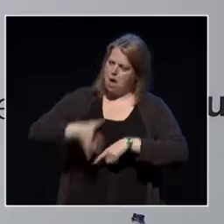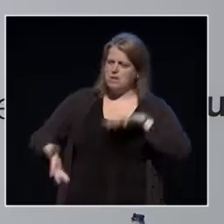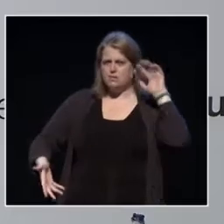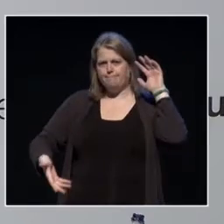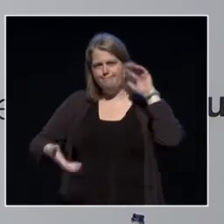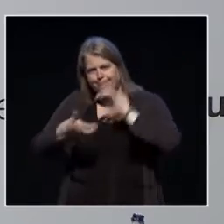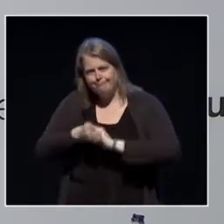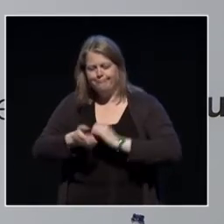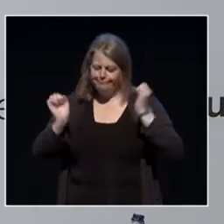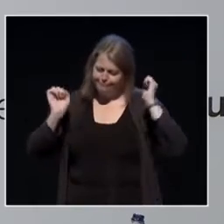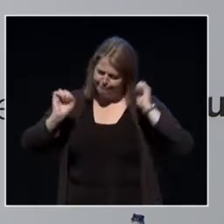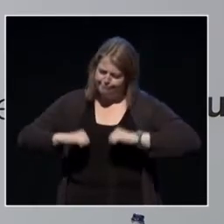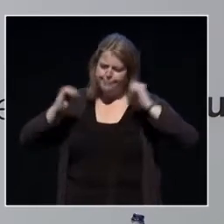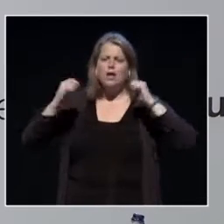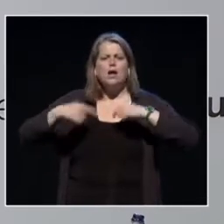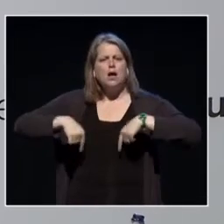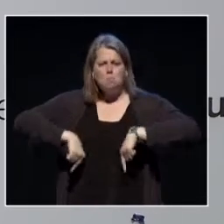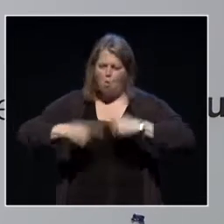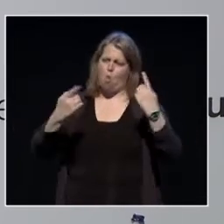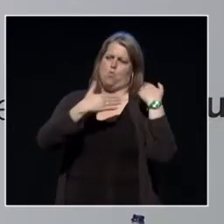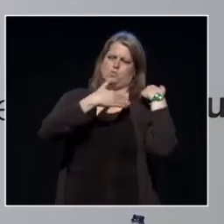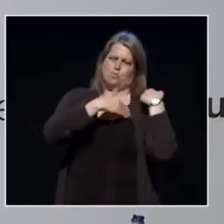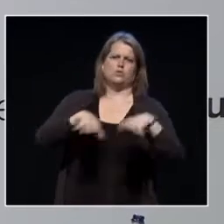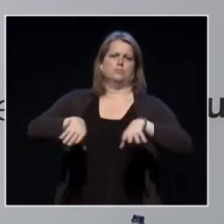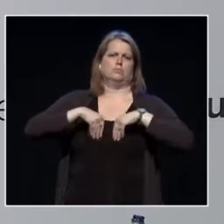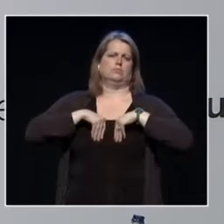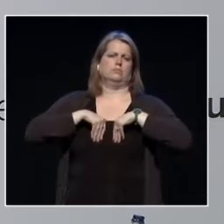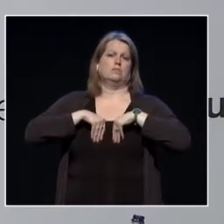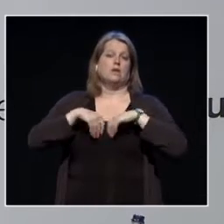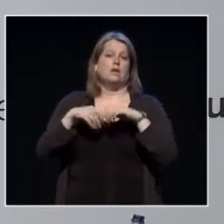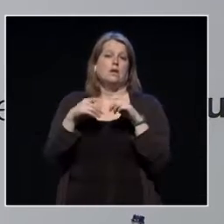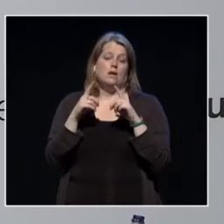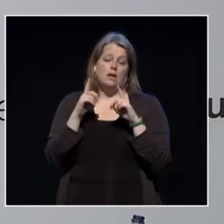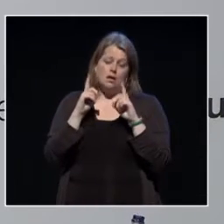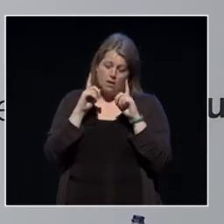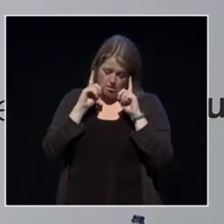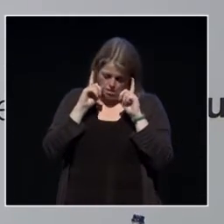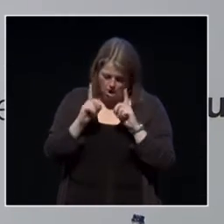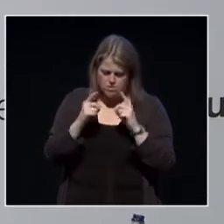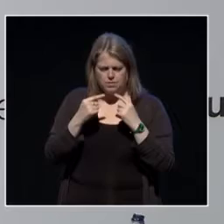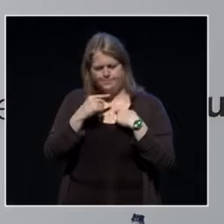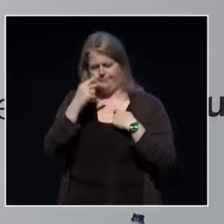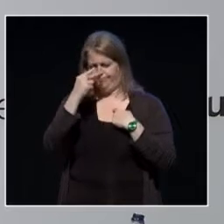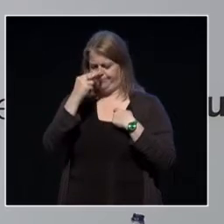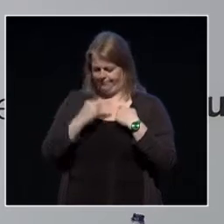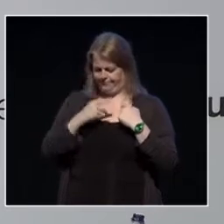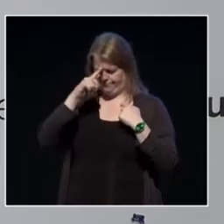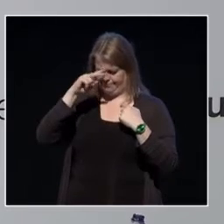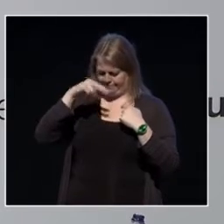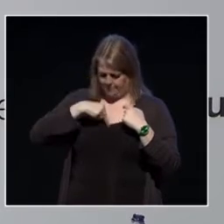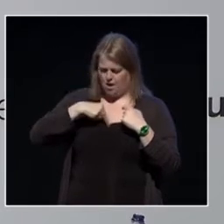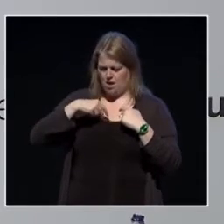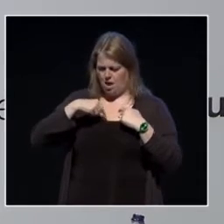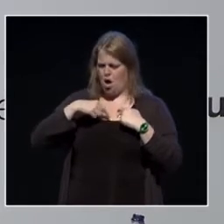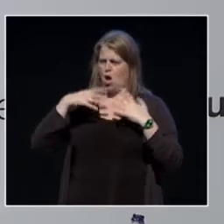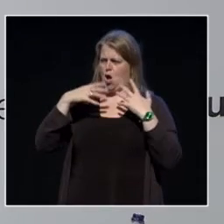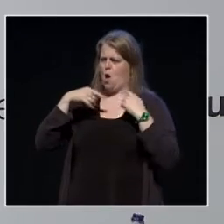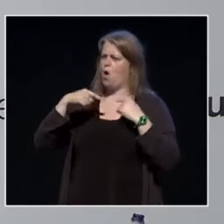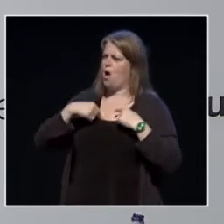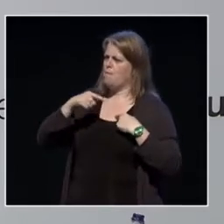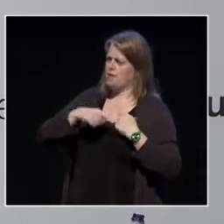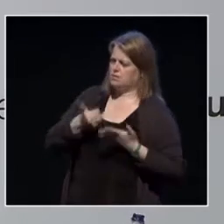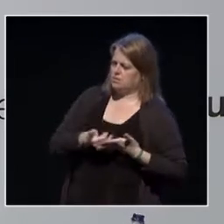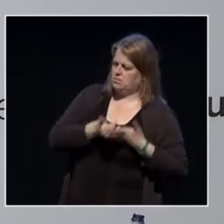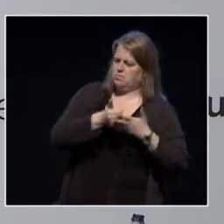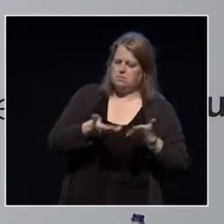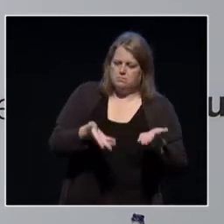more responsible as citizens. It's time we commit to ourselves, to the underprivileged, to empower them, to